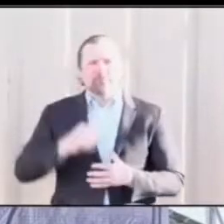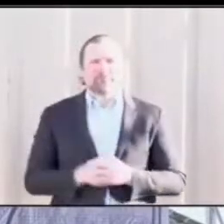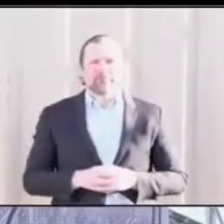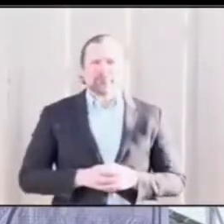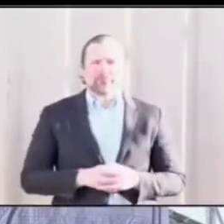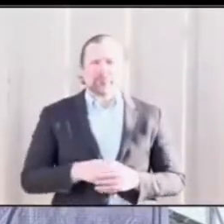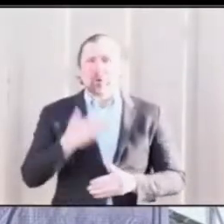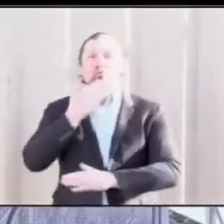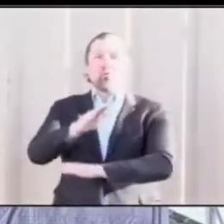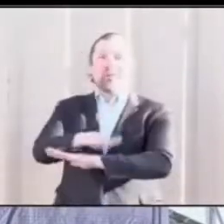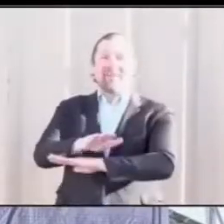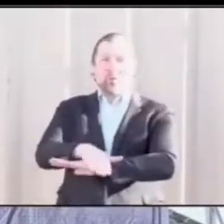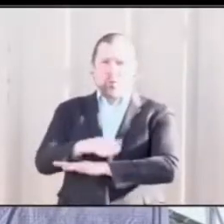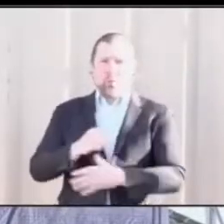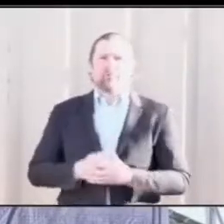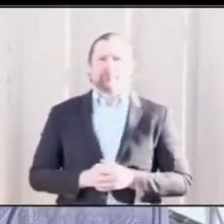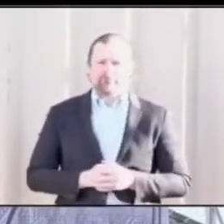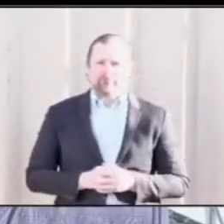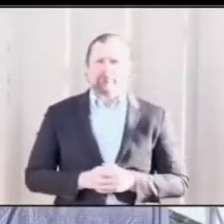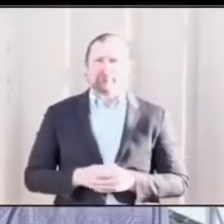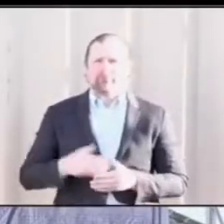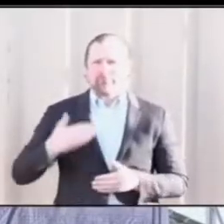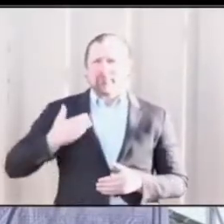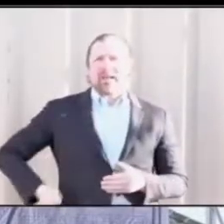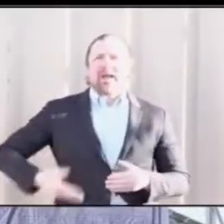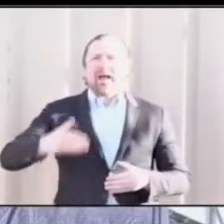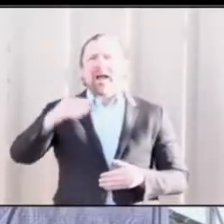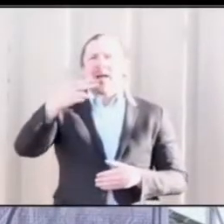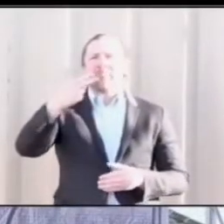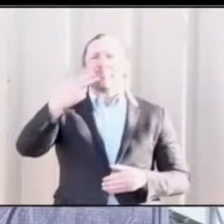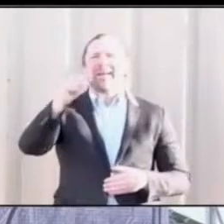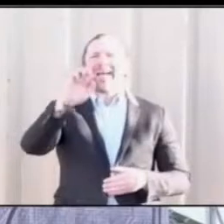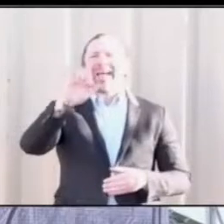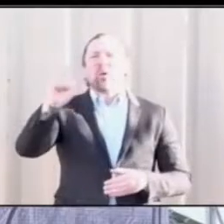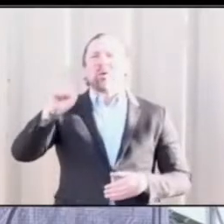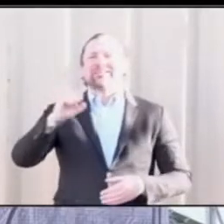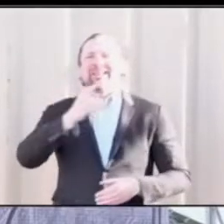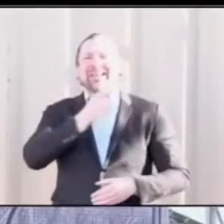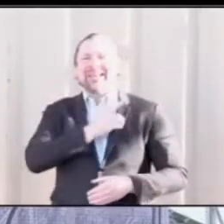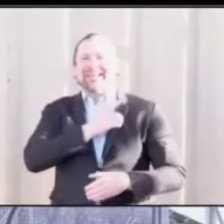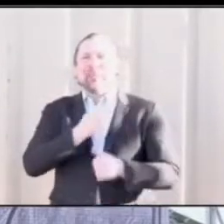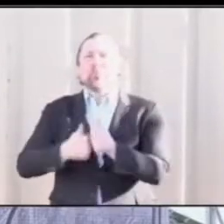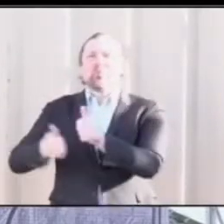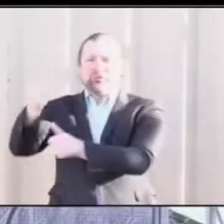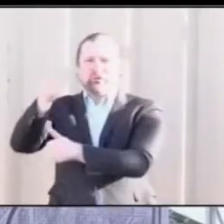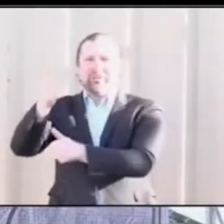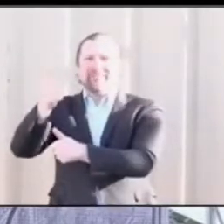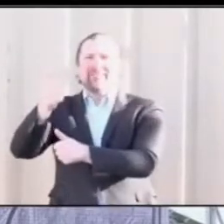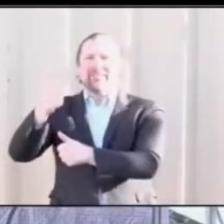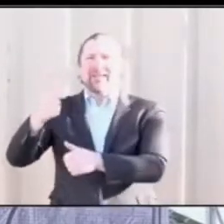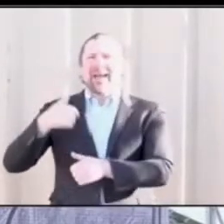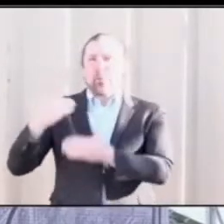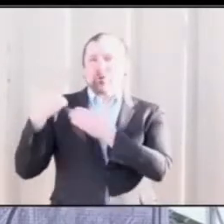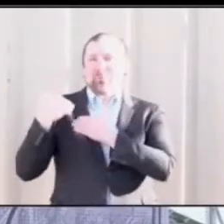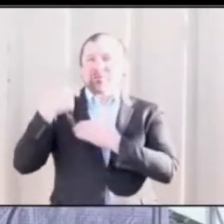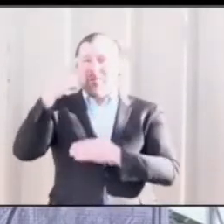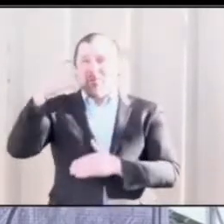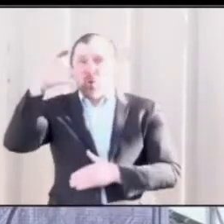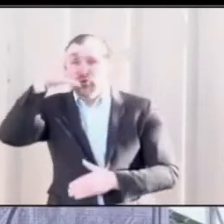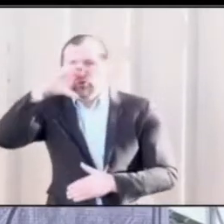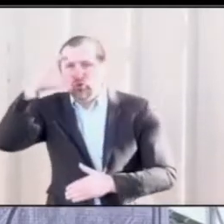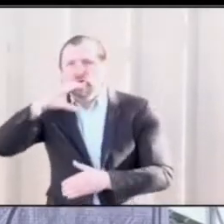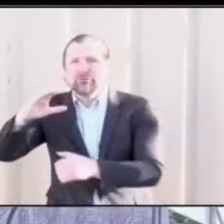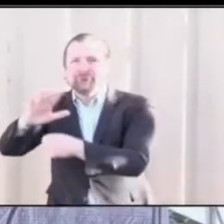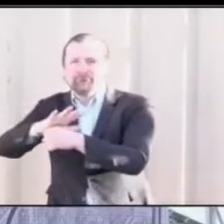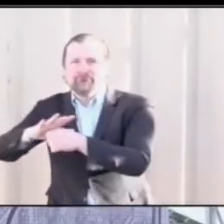Good afternoon. My name is Robert Harris. I'm Deputy Chief, Los Angeles County Fire Department. I oversee the Central Operations Bureau, and I'm